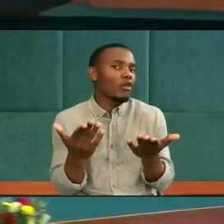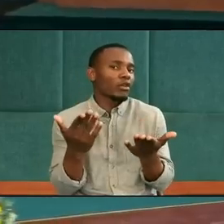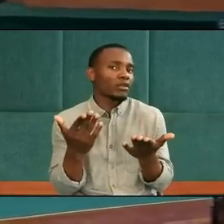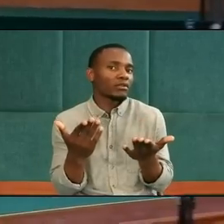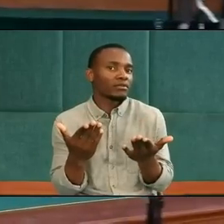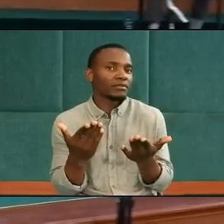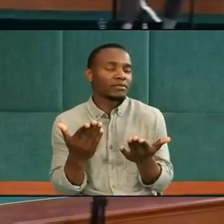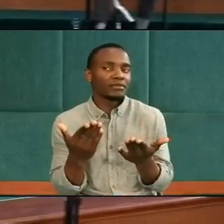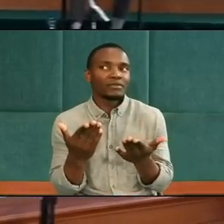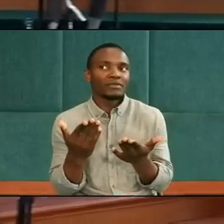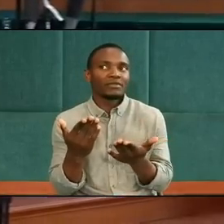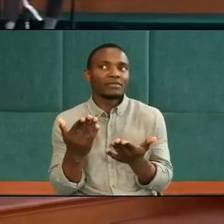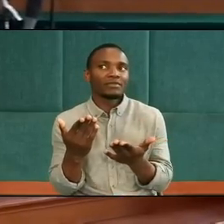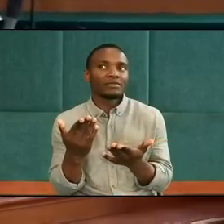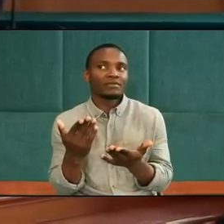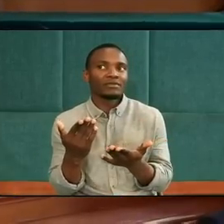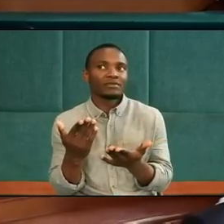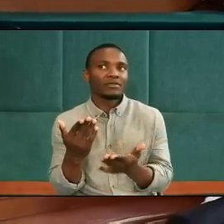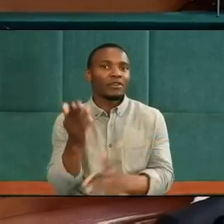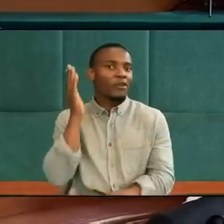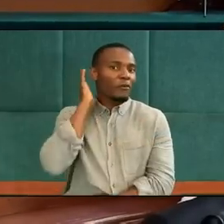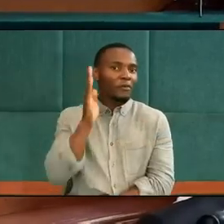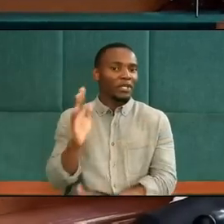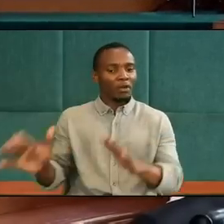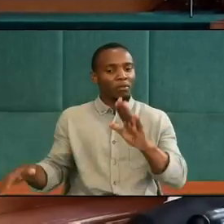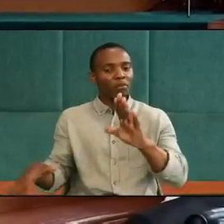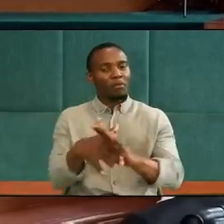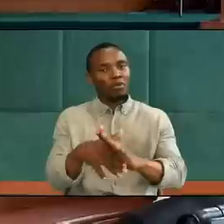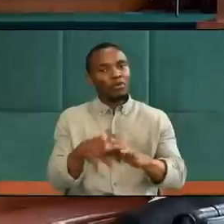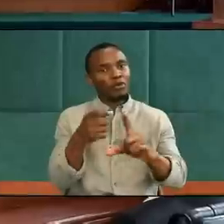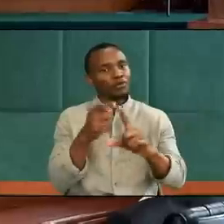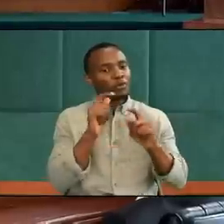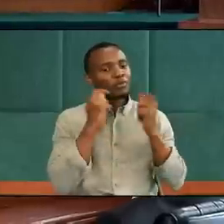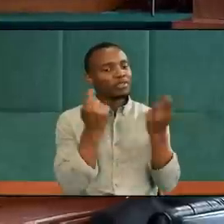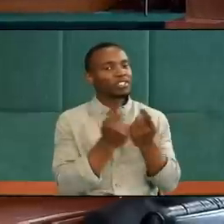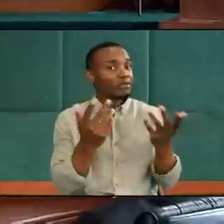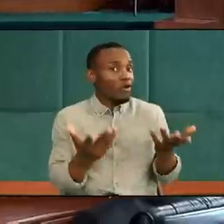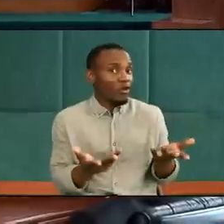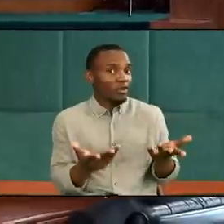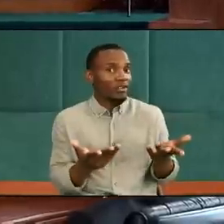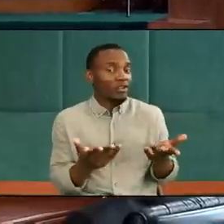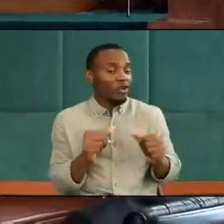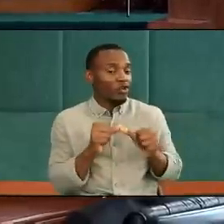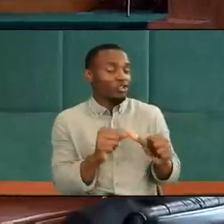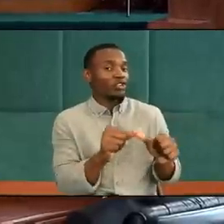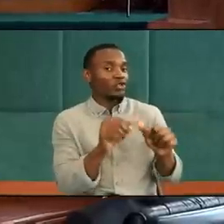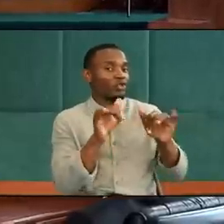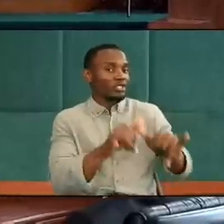Is Peter disqualified? Elder, can we still keep him?